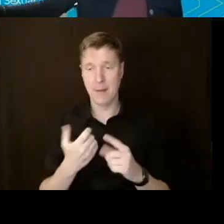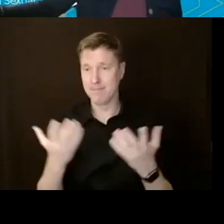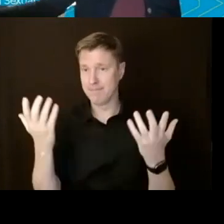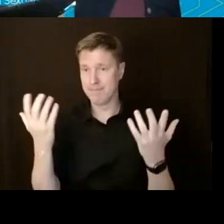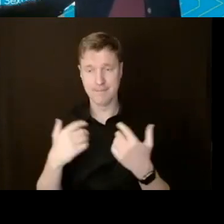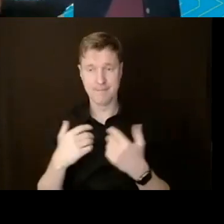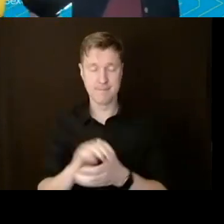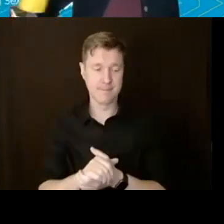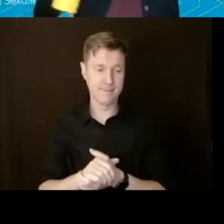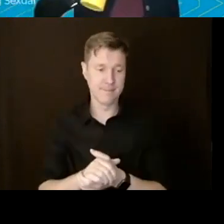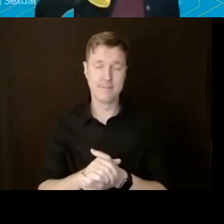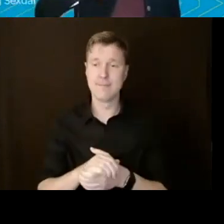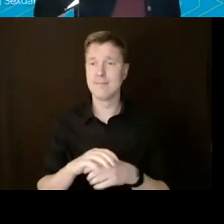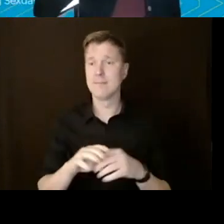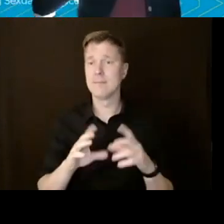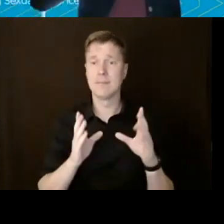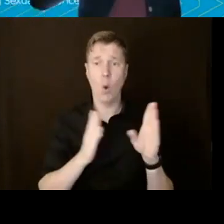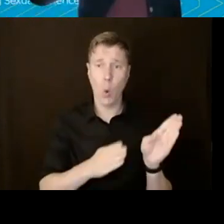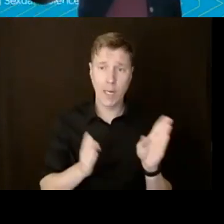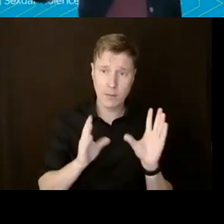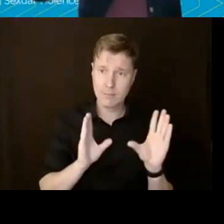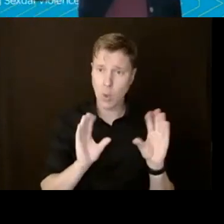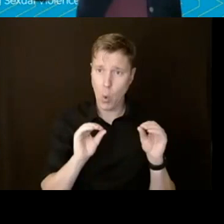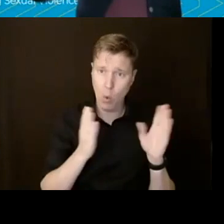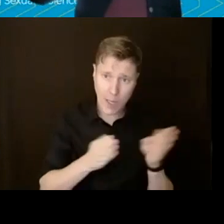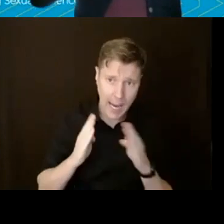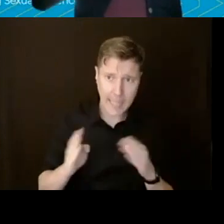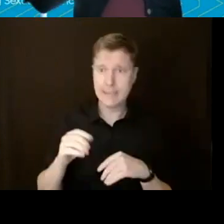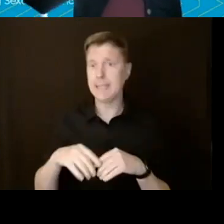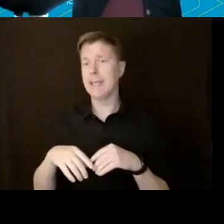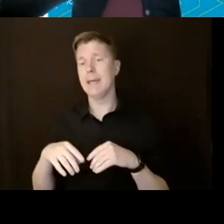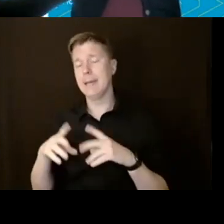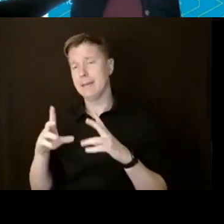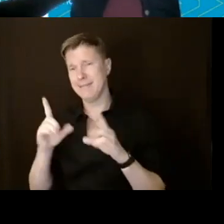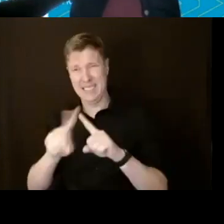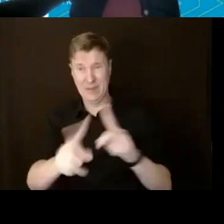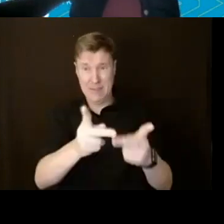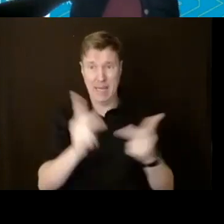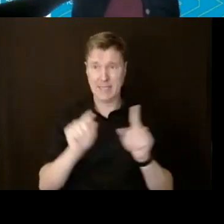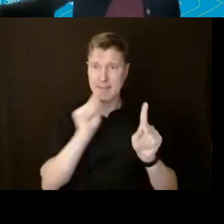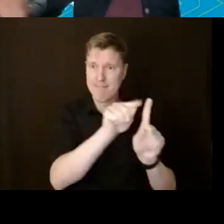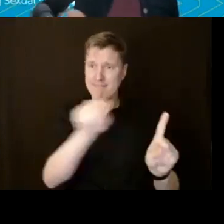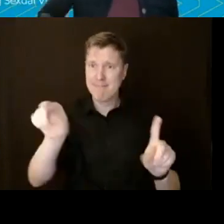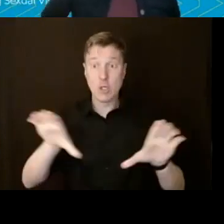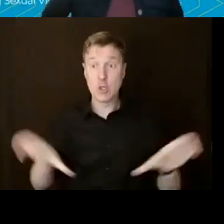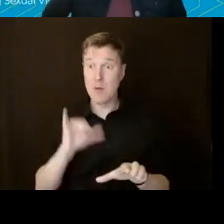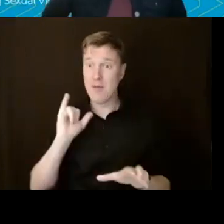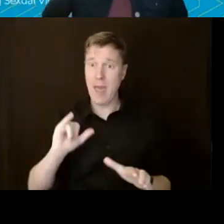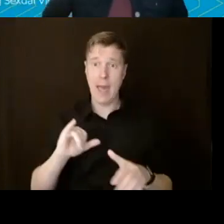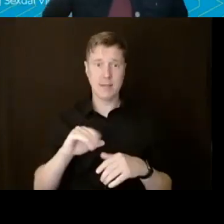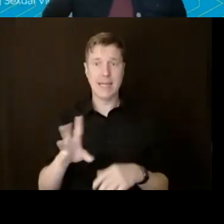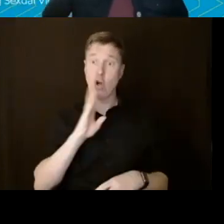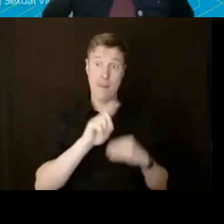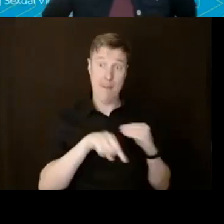from organizing, community, philanthropic spaces that also do that, that talk about the problem,